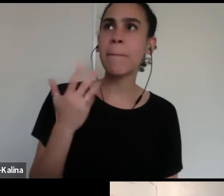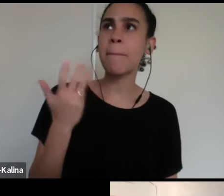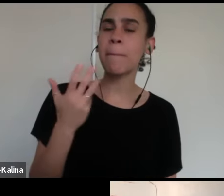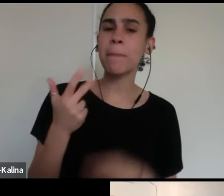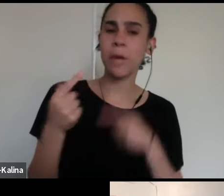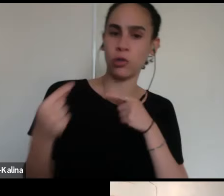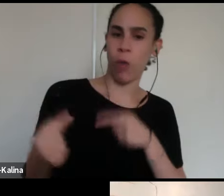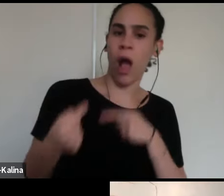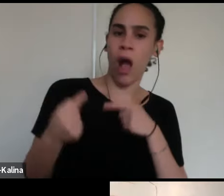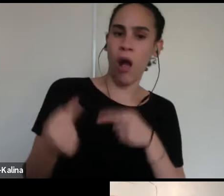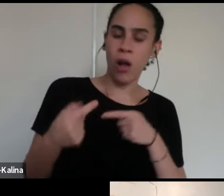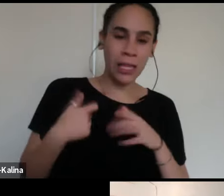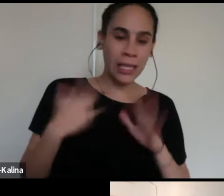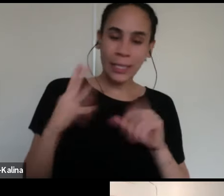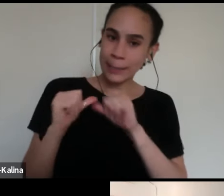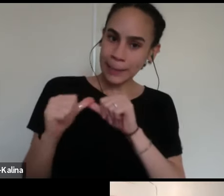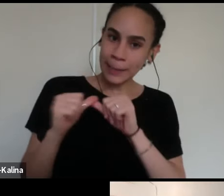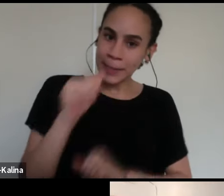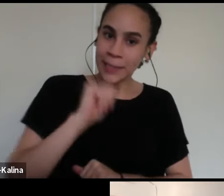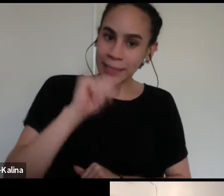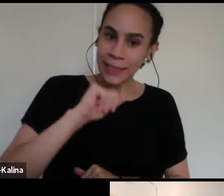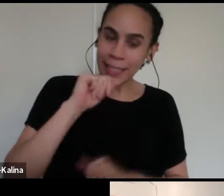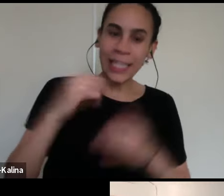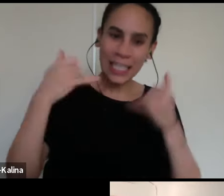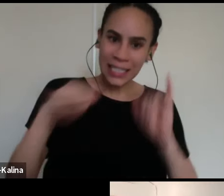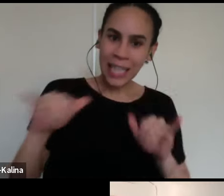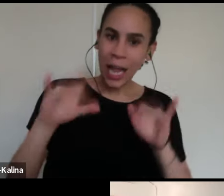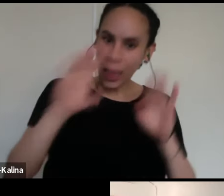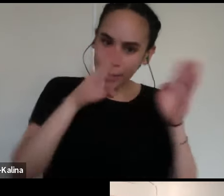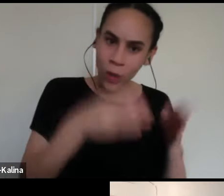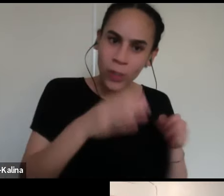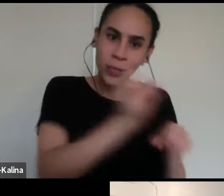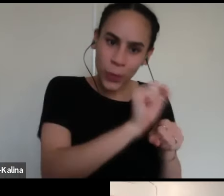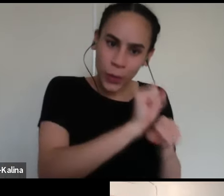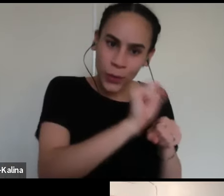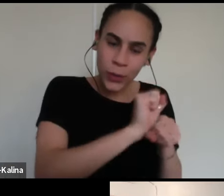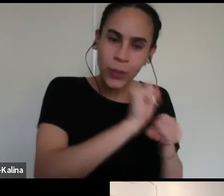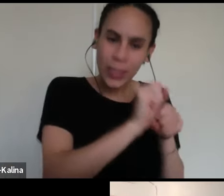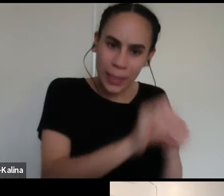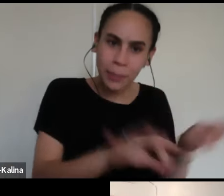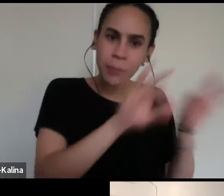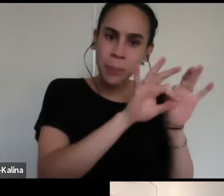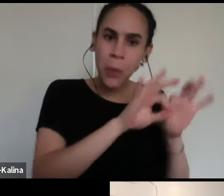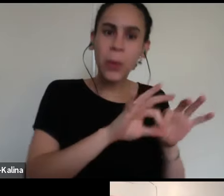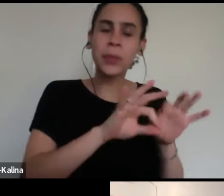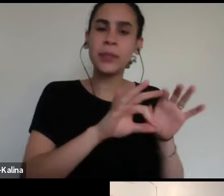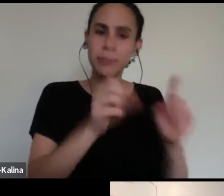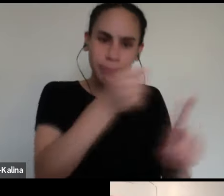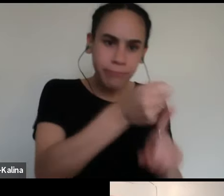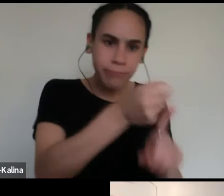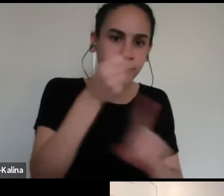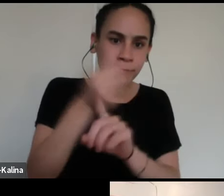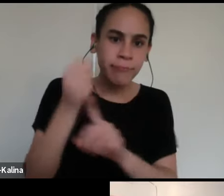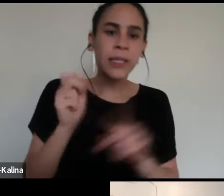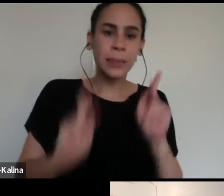struggle with pushing through and still doing the work that is important and meaningful and impactful.